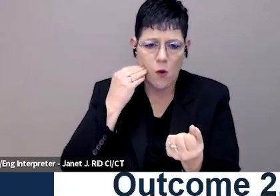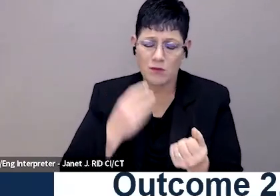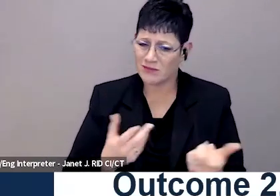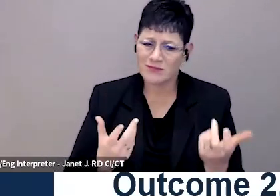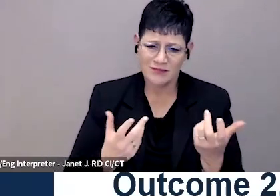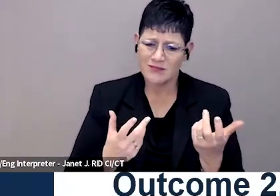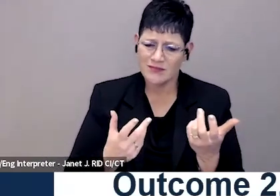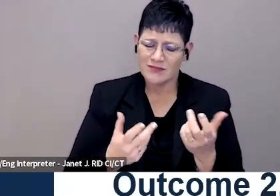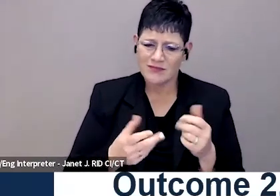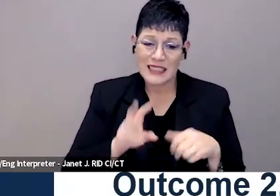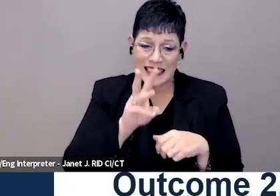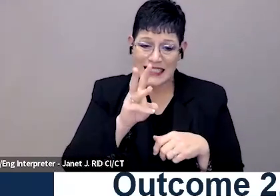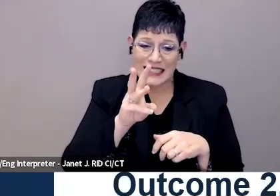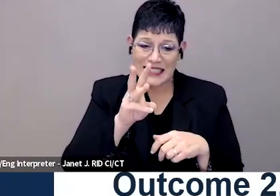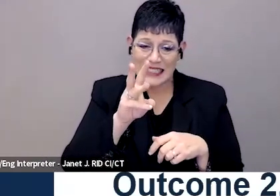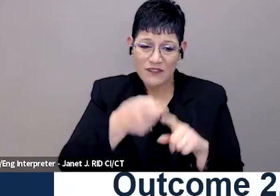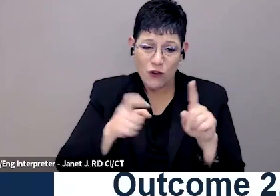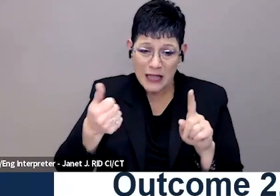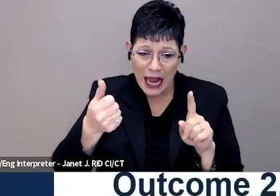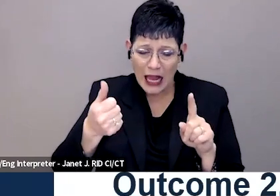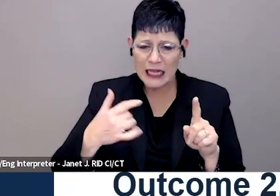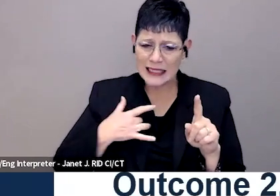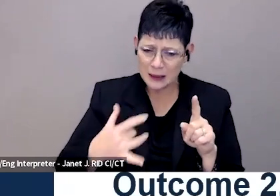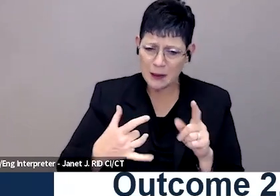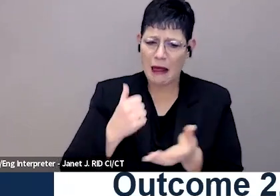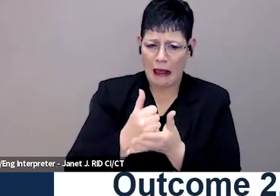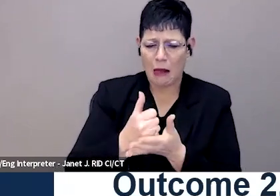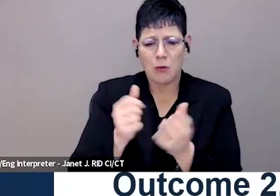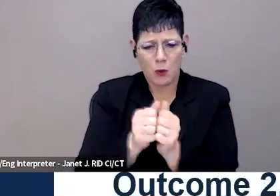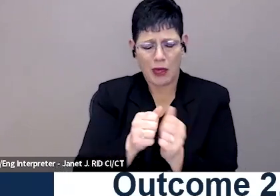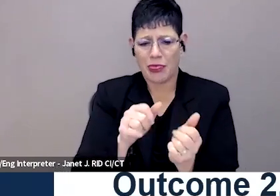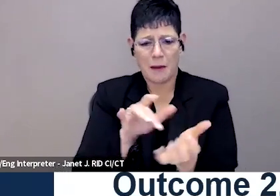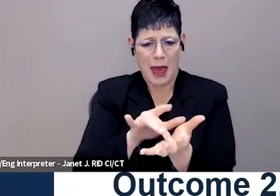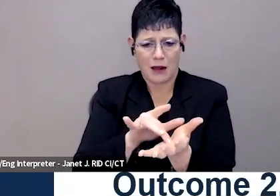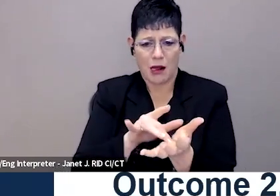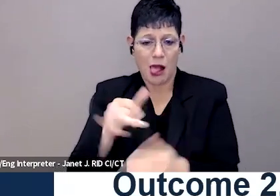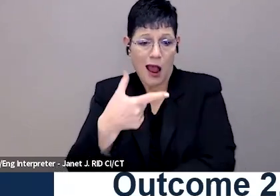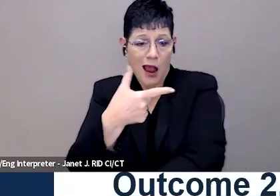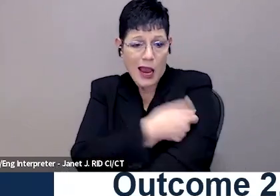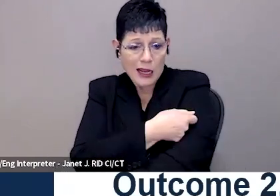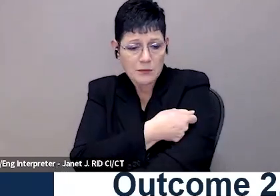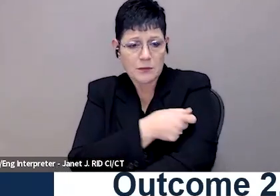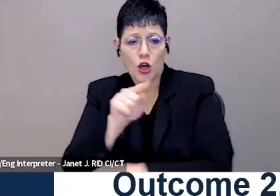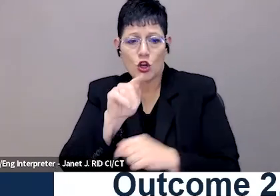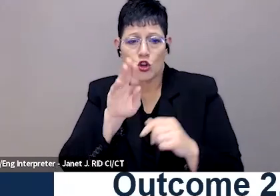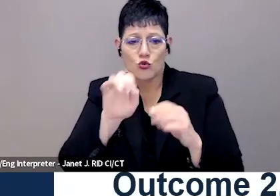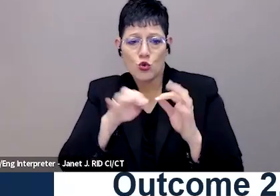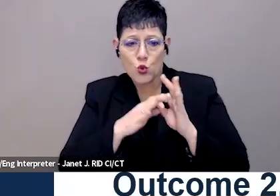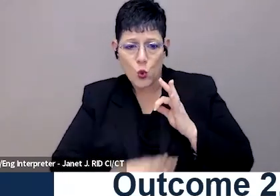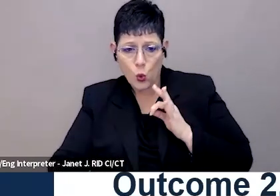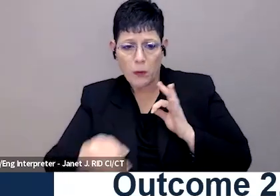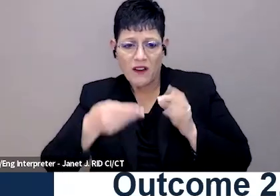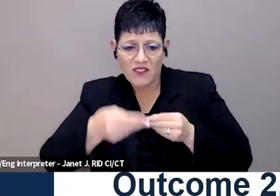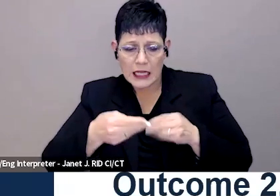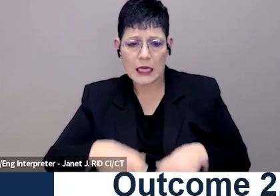10 caregivers assist with medical nursing tasks. Things like injections, tube feedings, wound care,